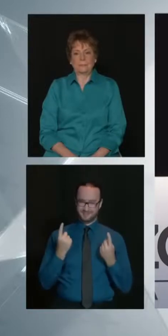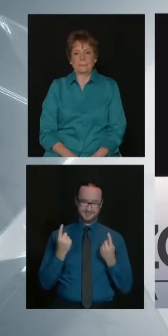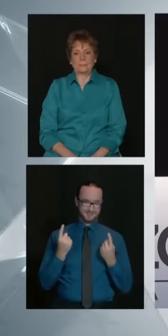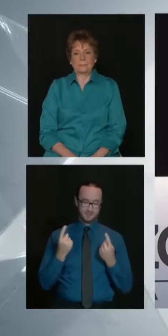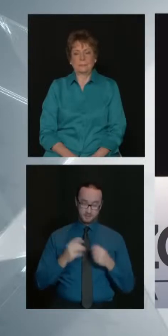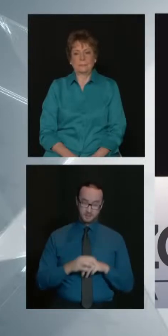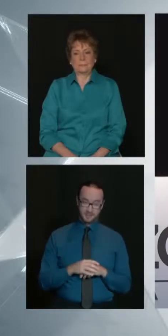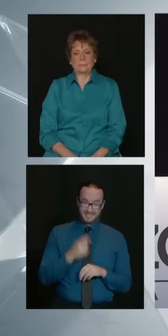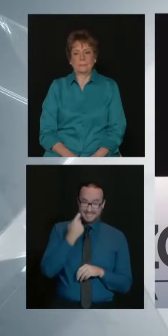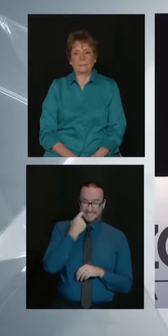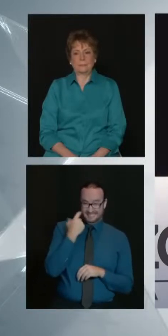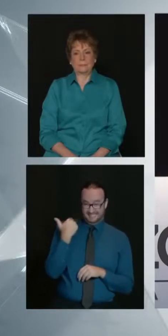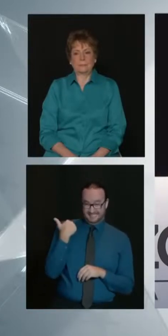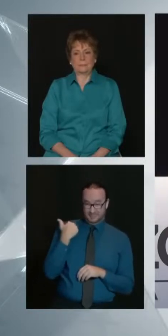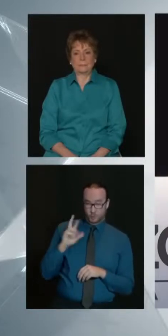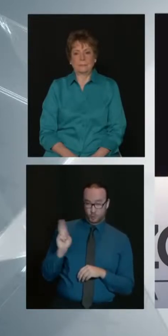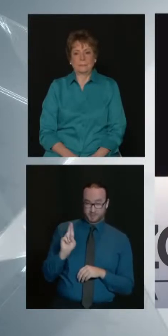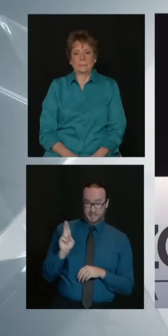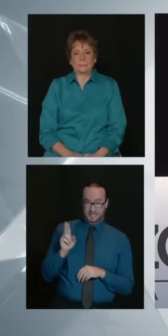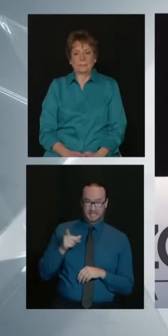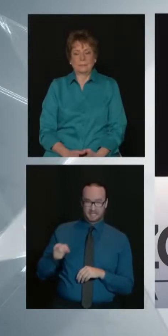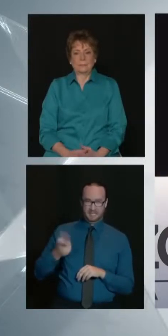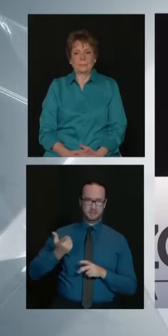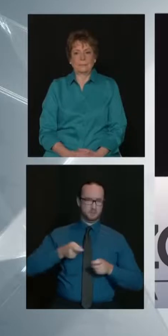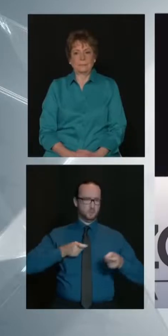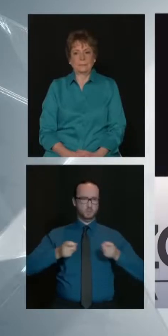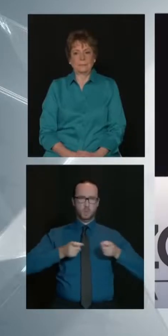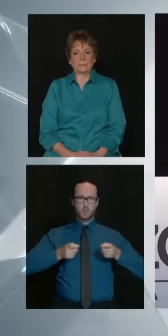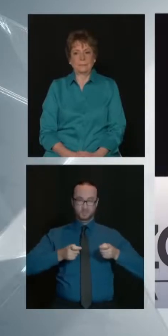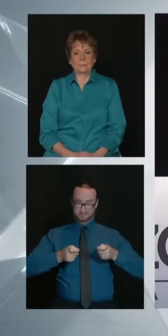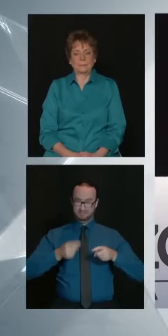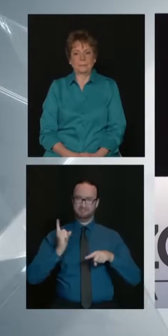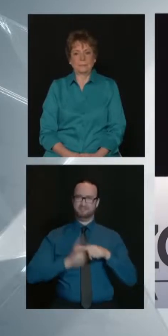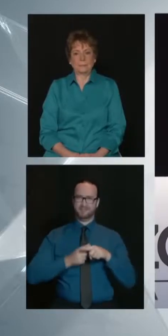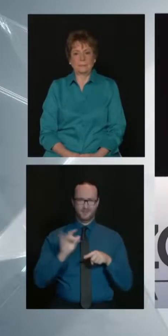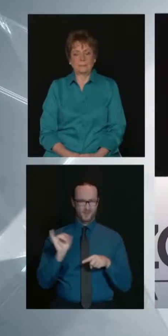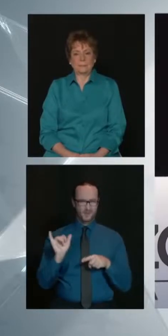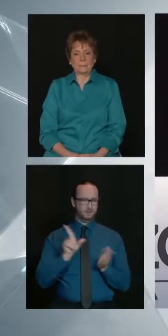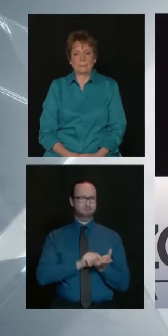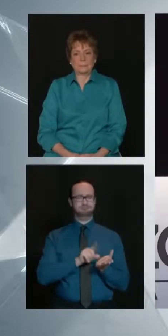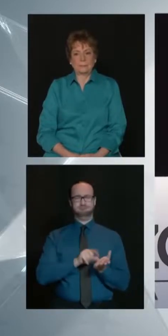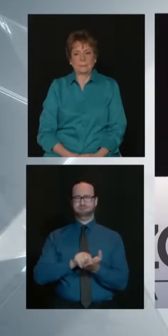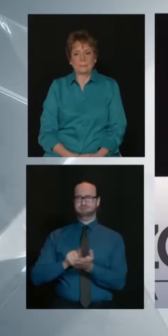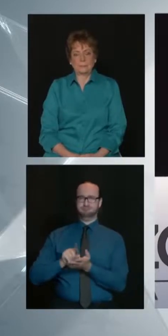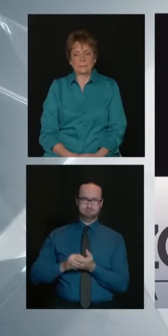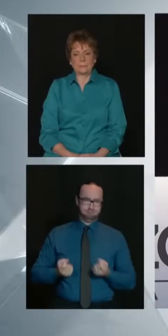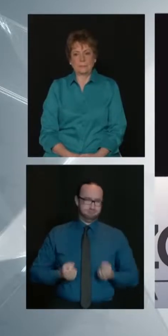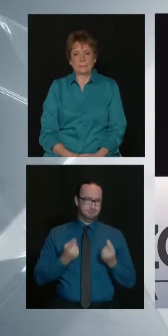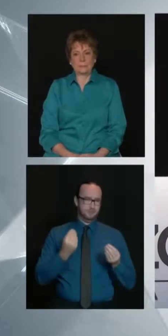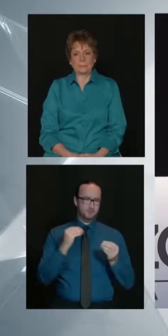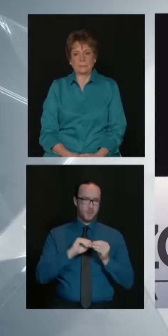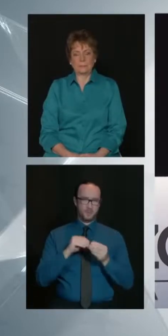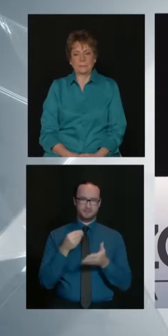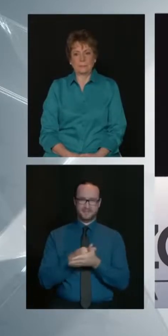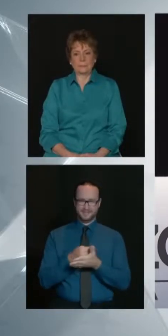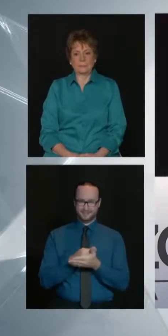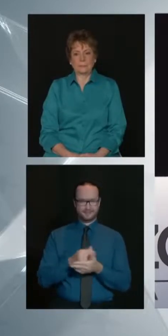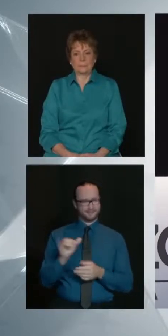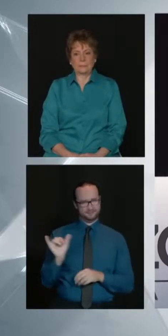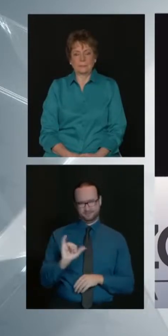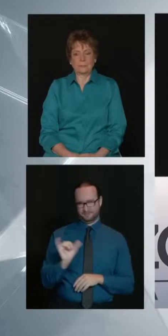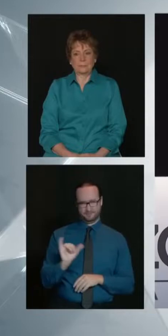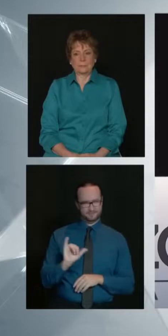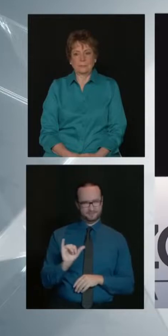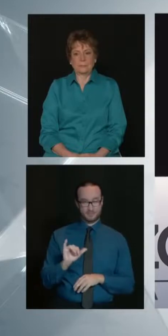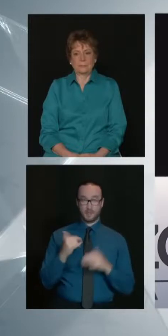everything. They increased spending, they increased the debt. This has been exacerbated, by the way, by forced business